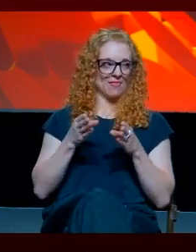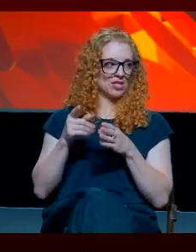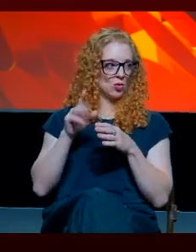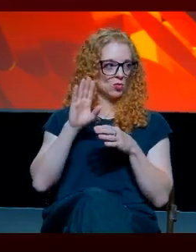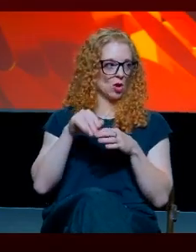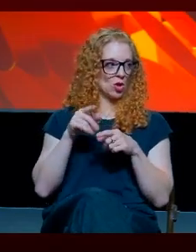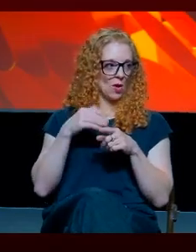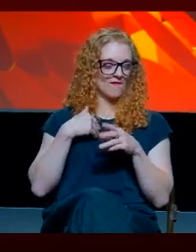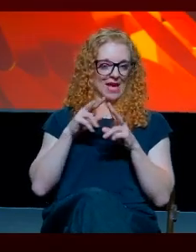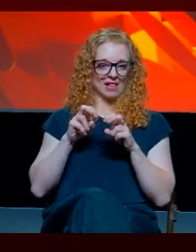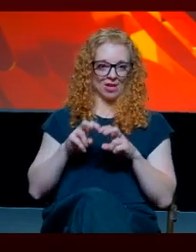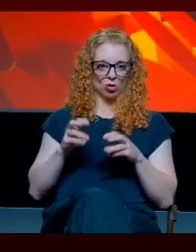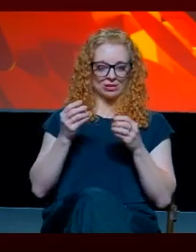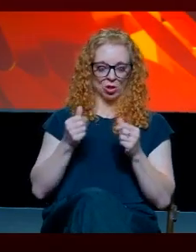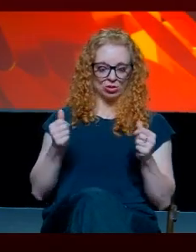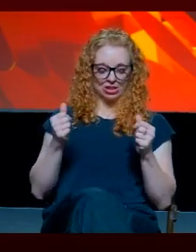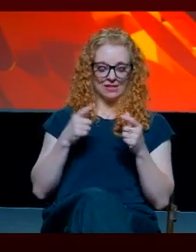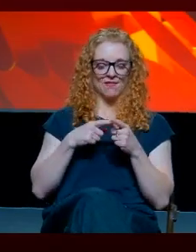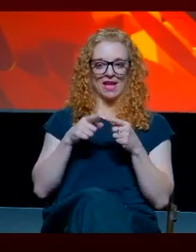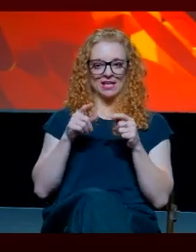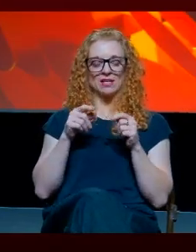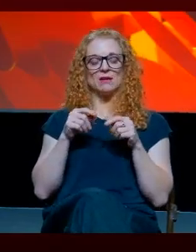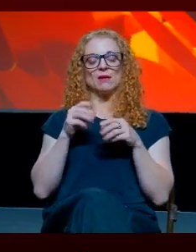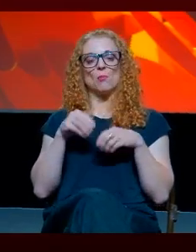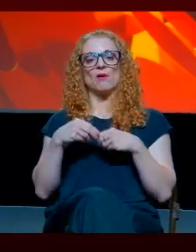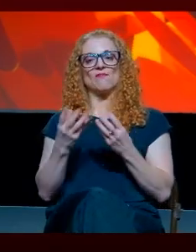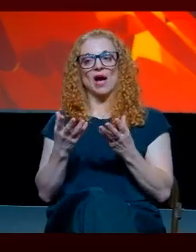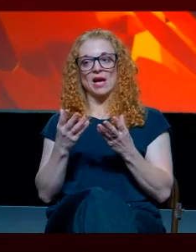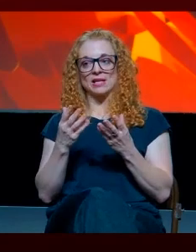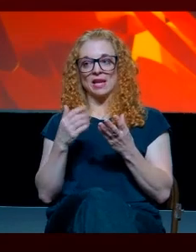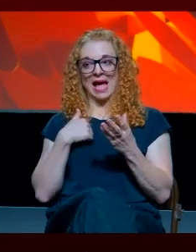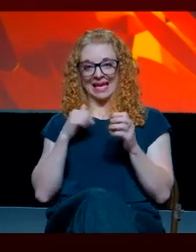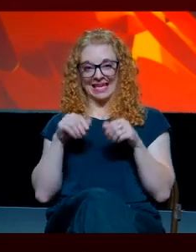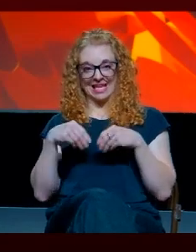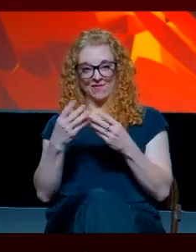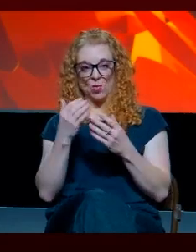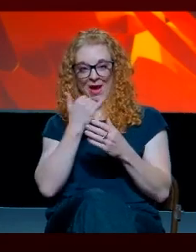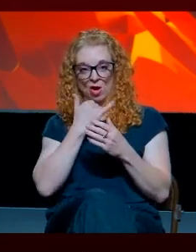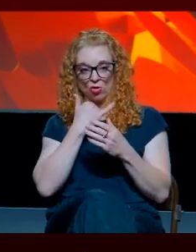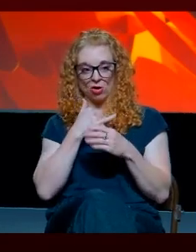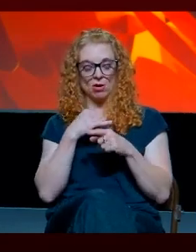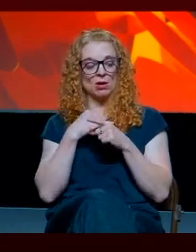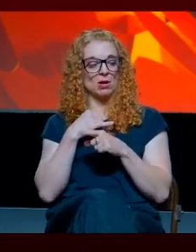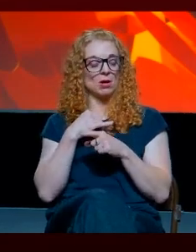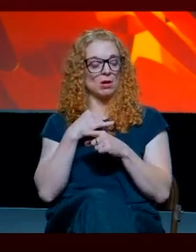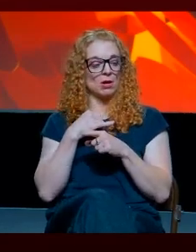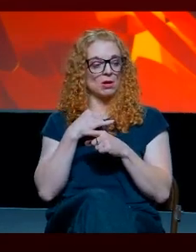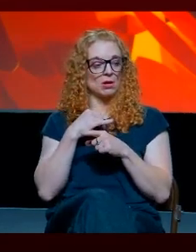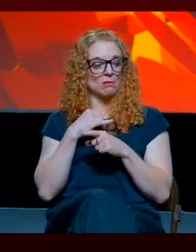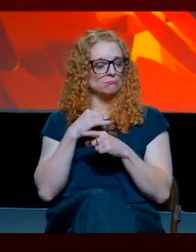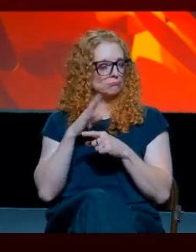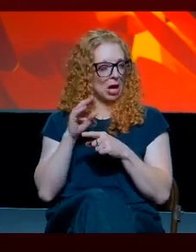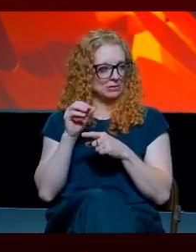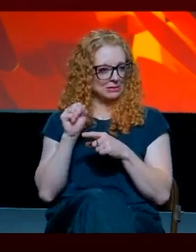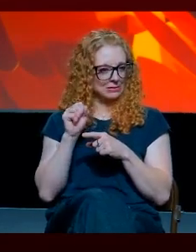you've got analytical solutions, and then provided I can give you error bars, or I can give you